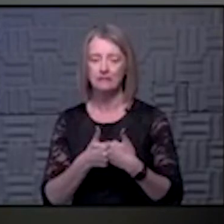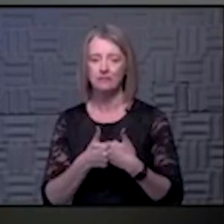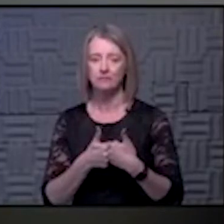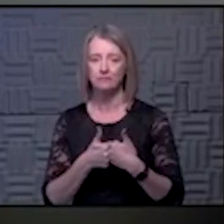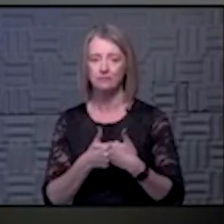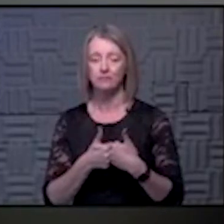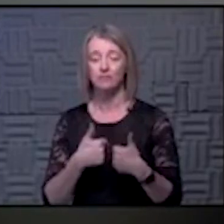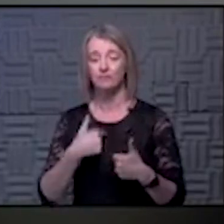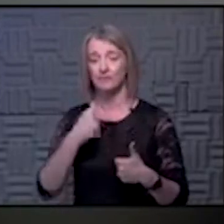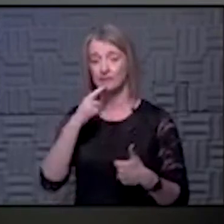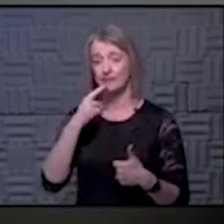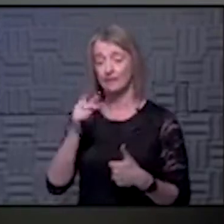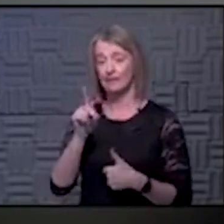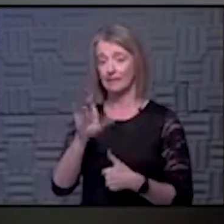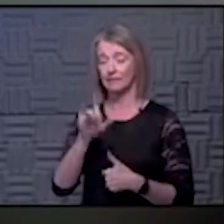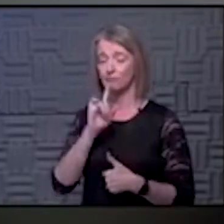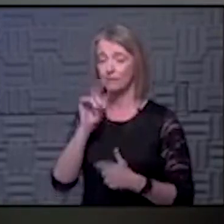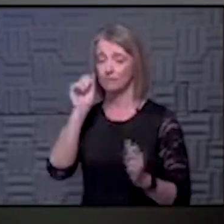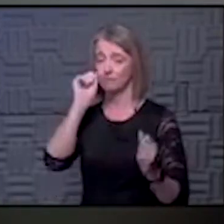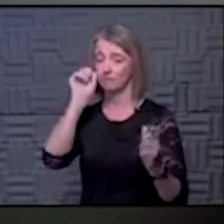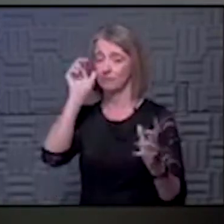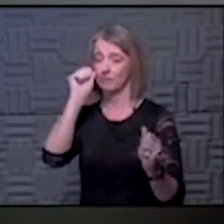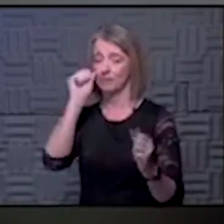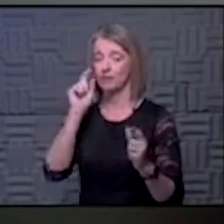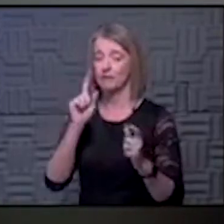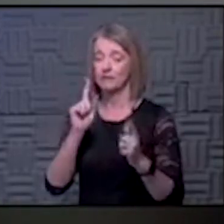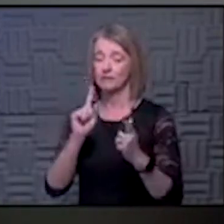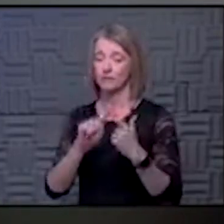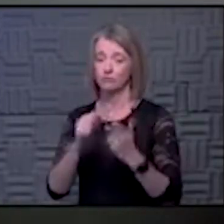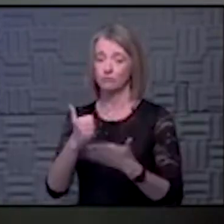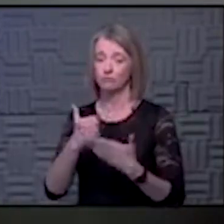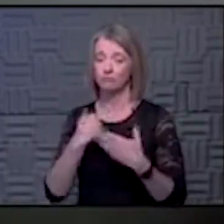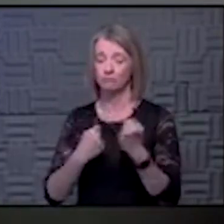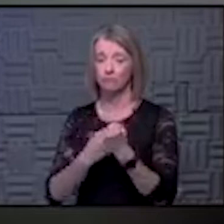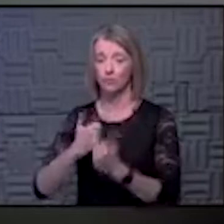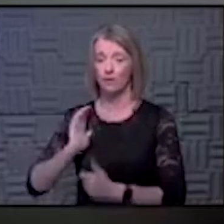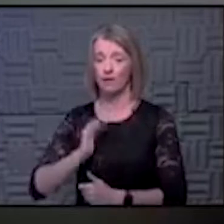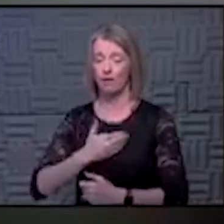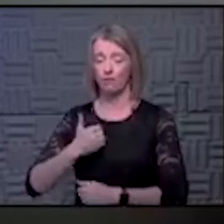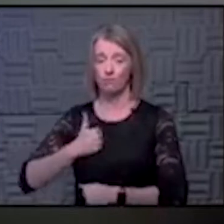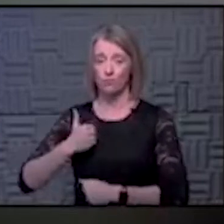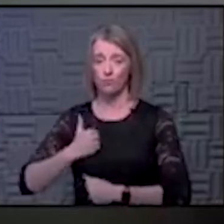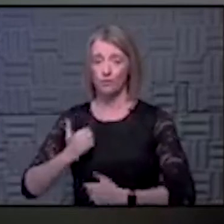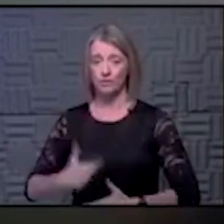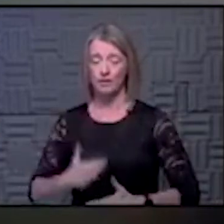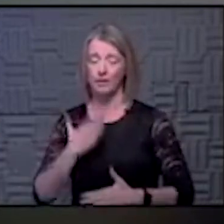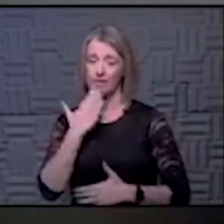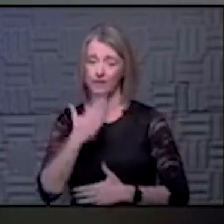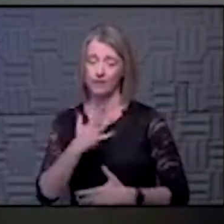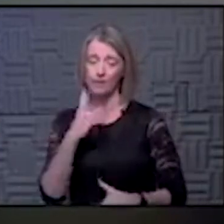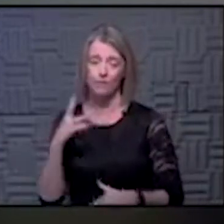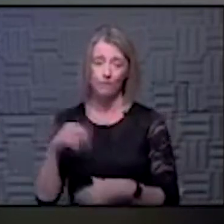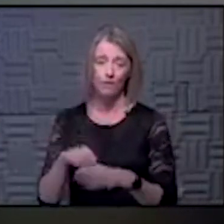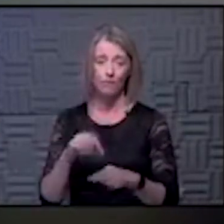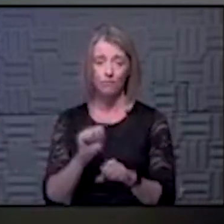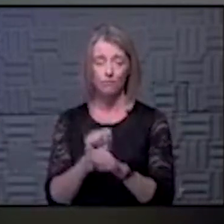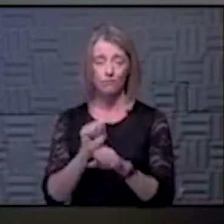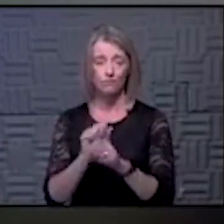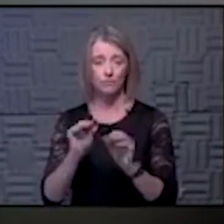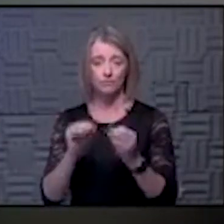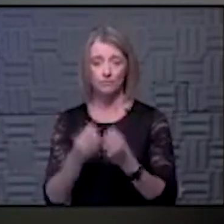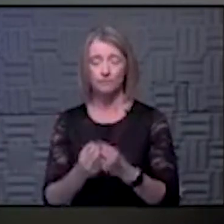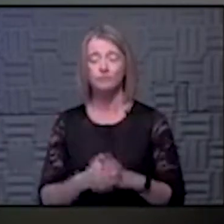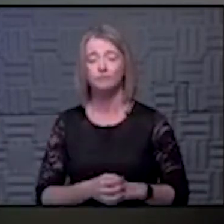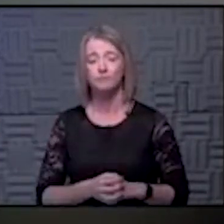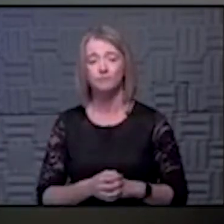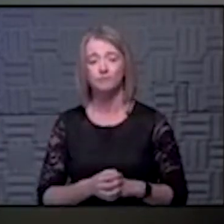I'll say Kansas City has always been amazing to our Warriors. I am so thankful that I ended up here, and there